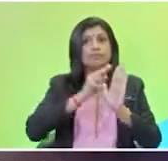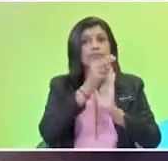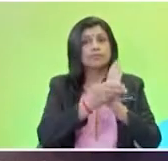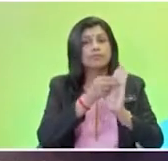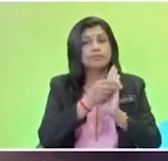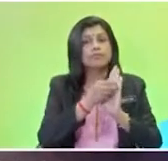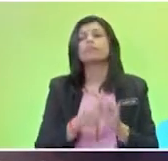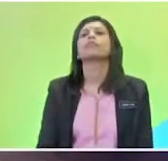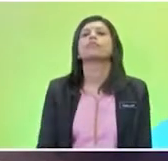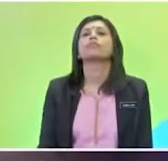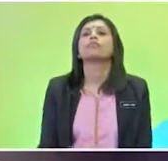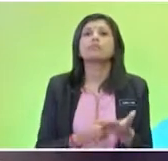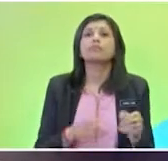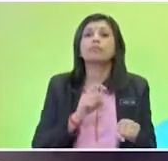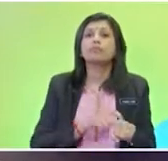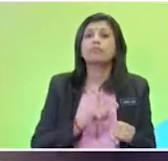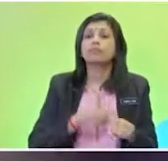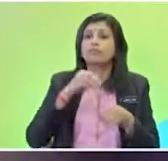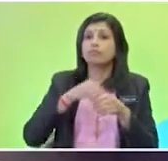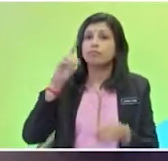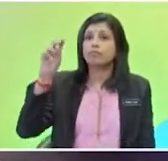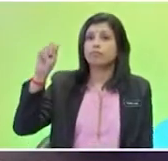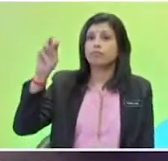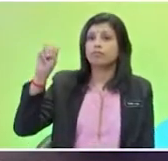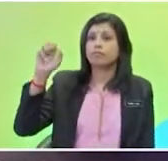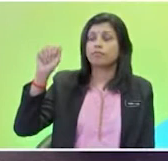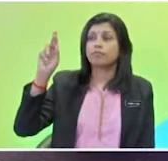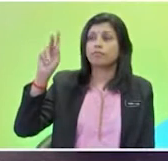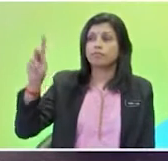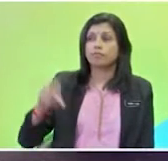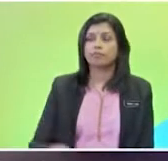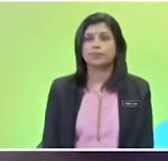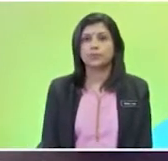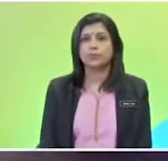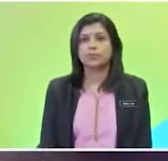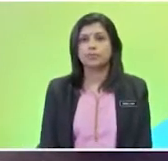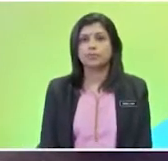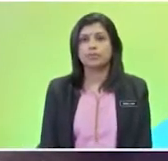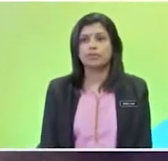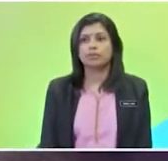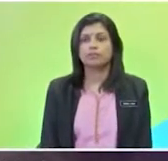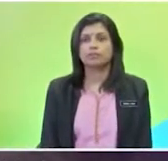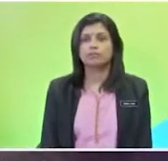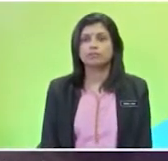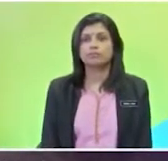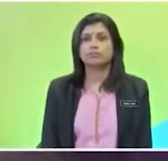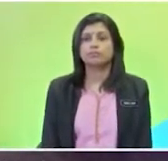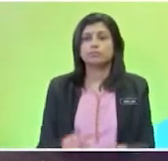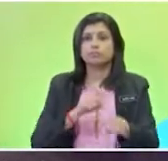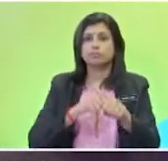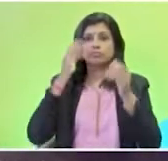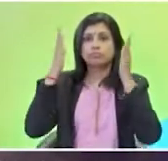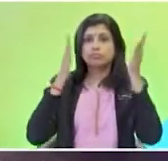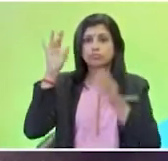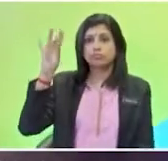So, they want the time in Denmark. Denmark, okay. Yes. So, let's see back. The time in Malaysia is 8:40 p.m. All